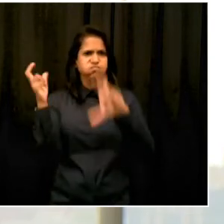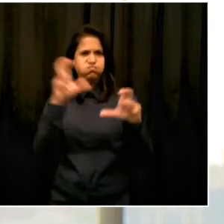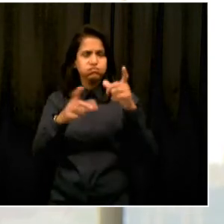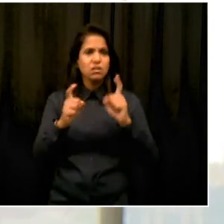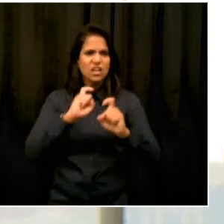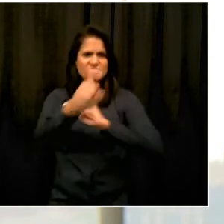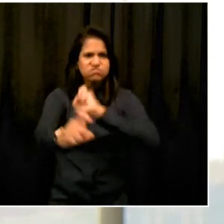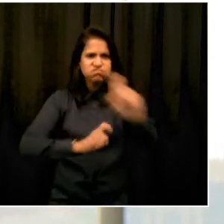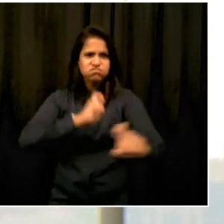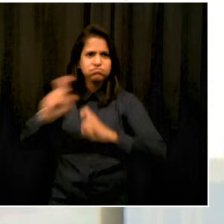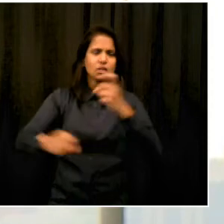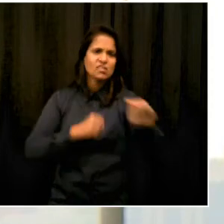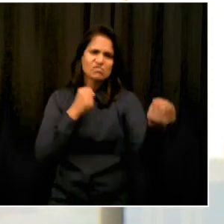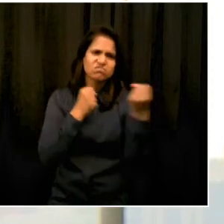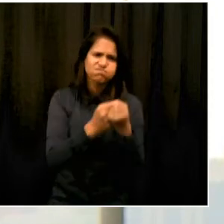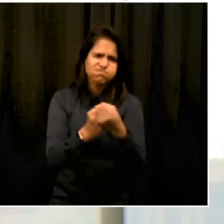well.